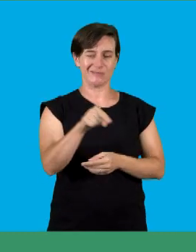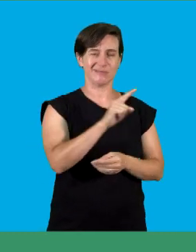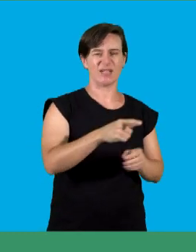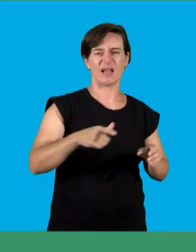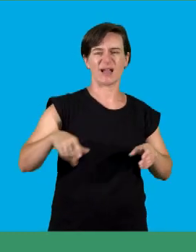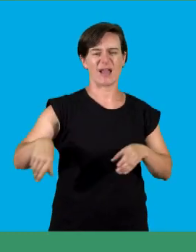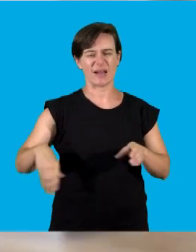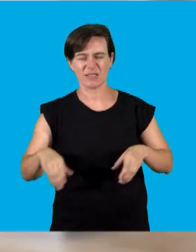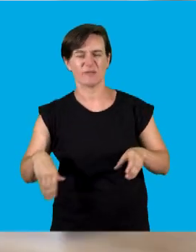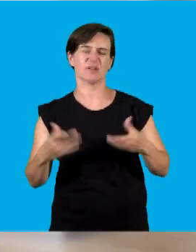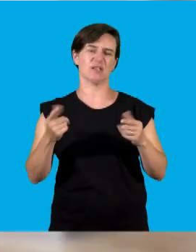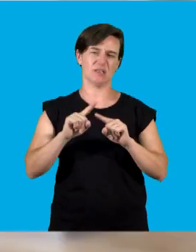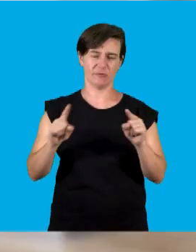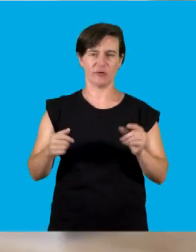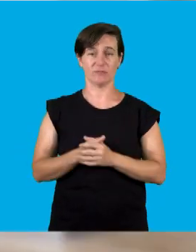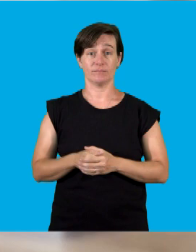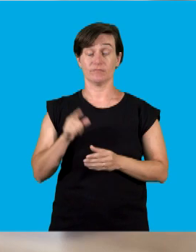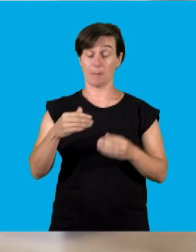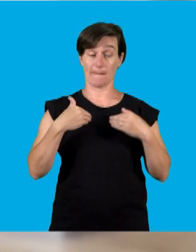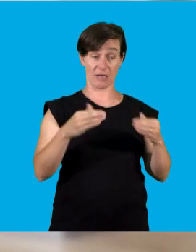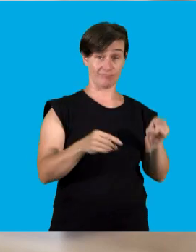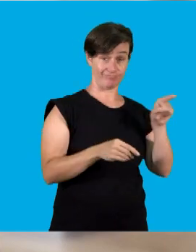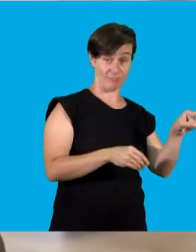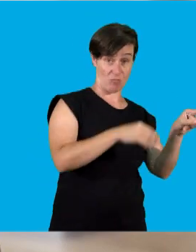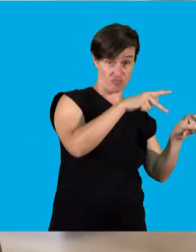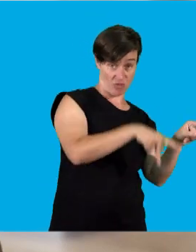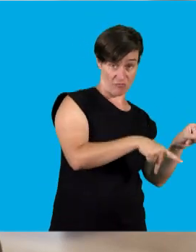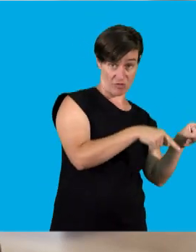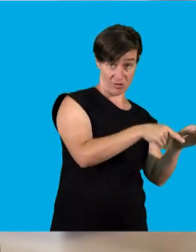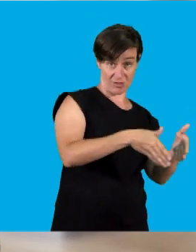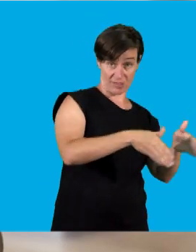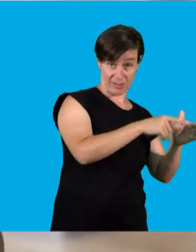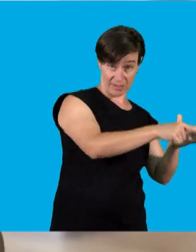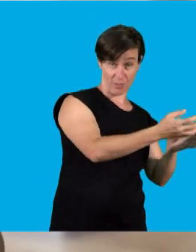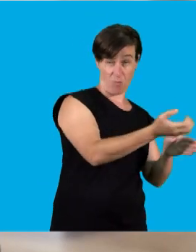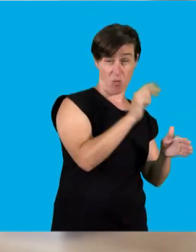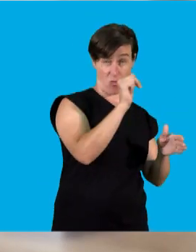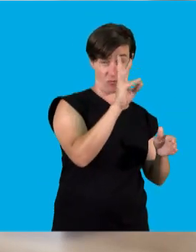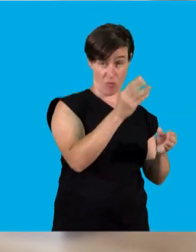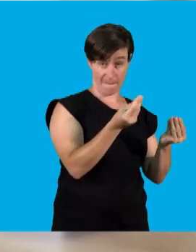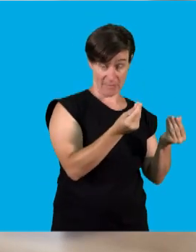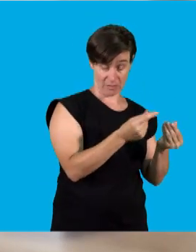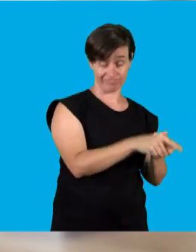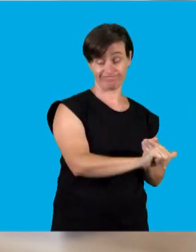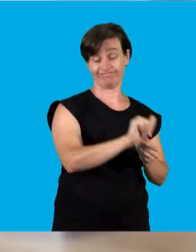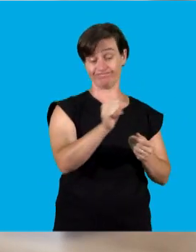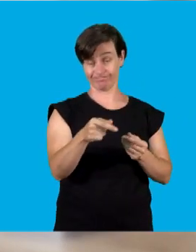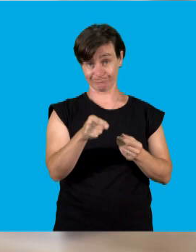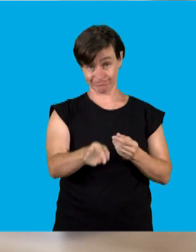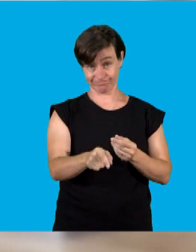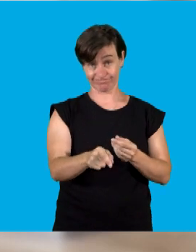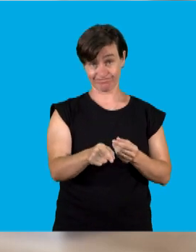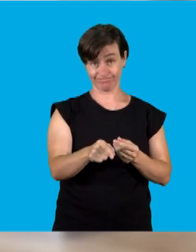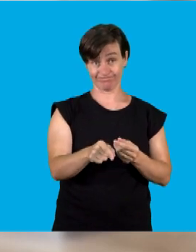that it starts with the primary sector, whereby they extract the raw materials from nature, and thereafter,